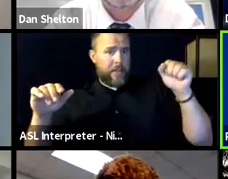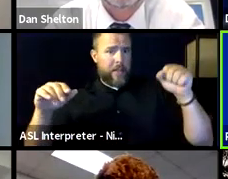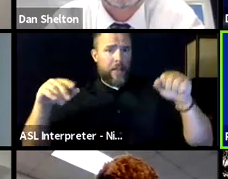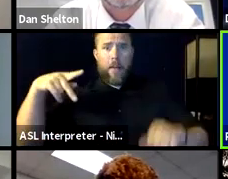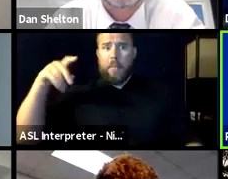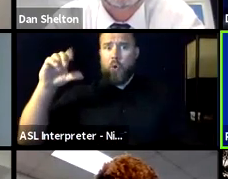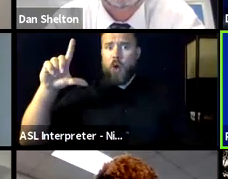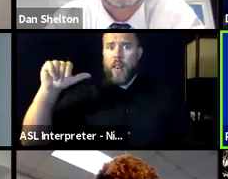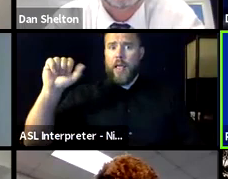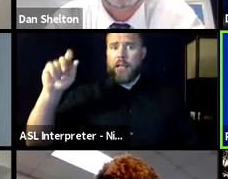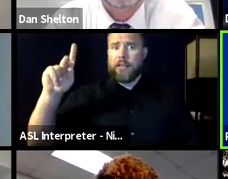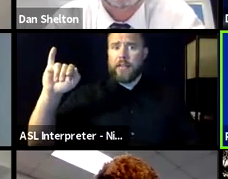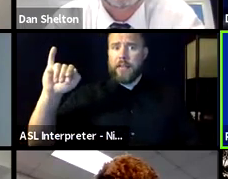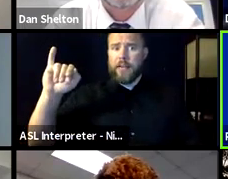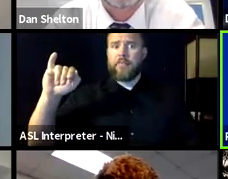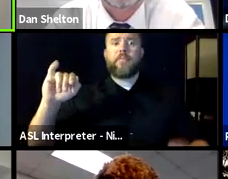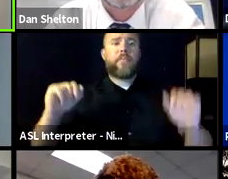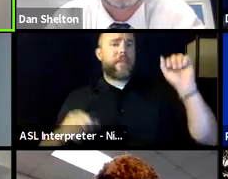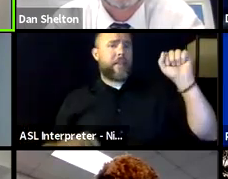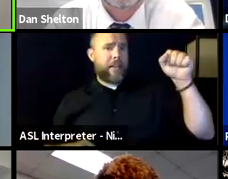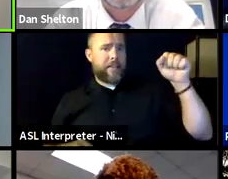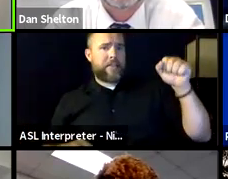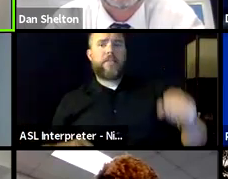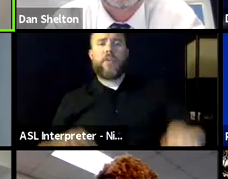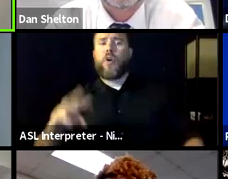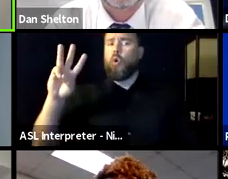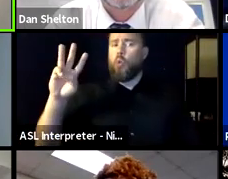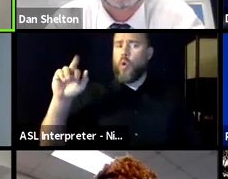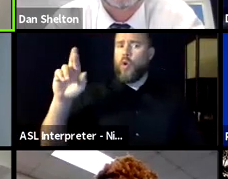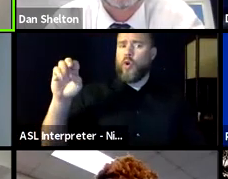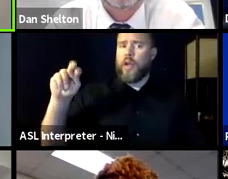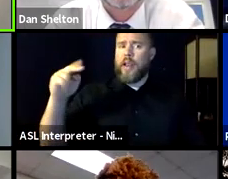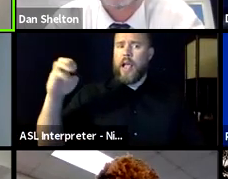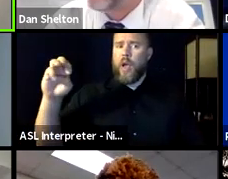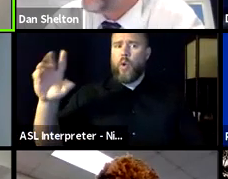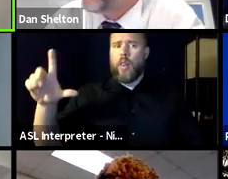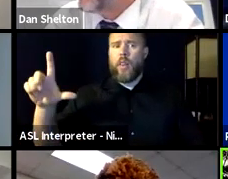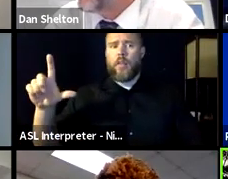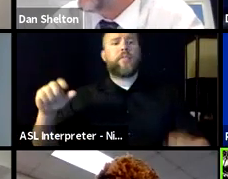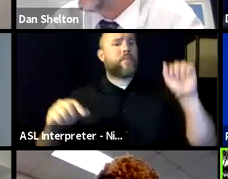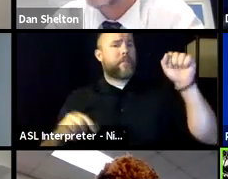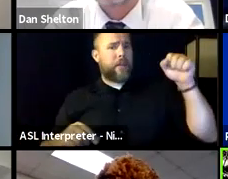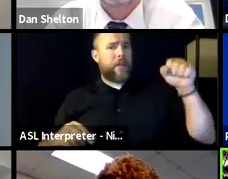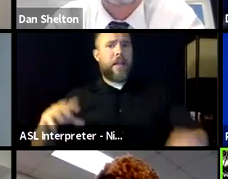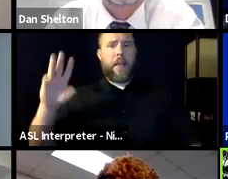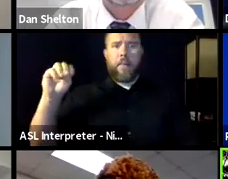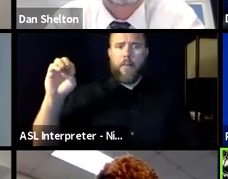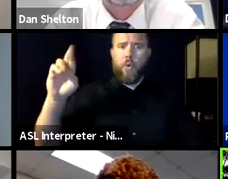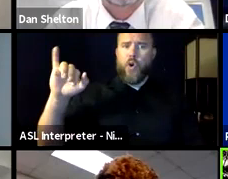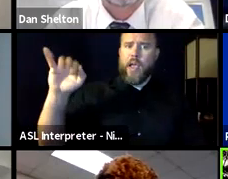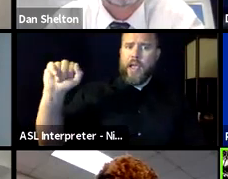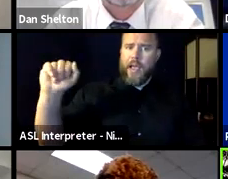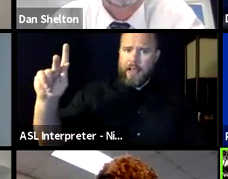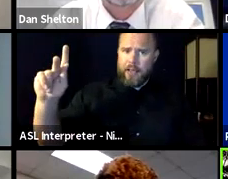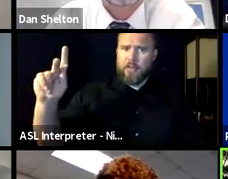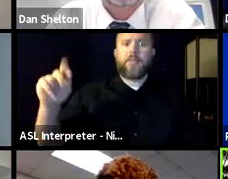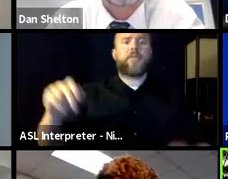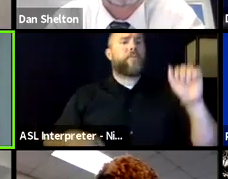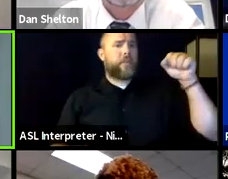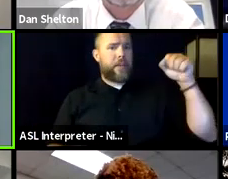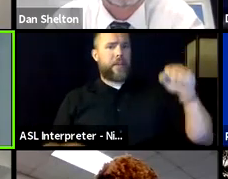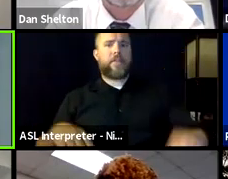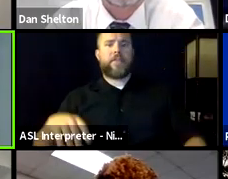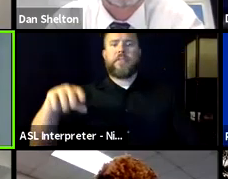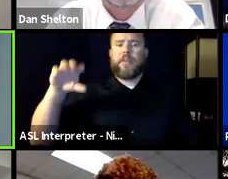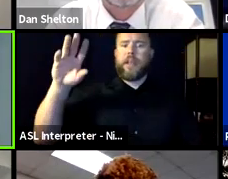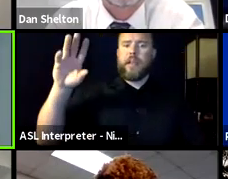Pulaski, yes. Mr. Howell. Warren Howell, yes. Moriak. Monica Moriak, yes. Smith Tucker.